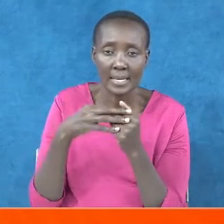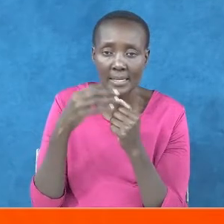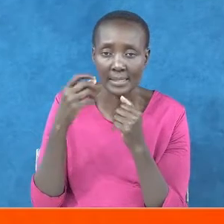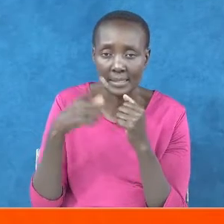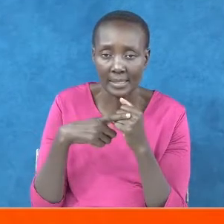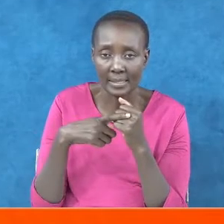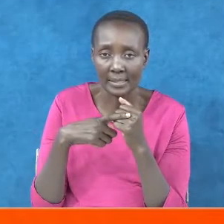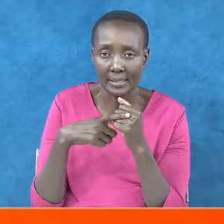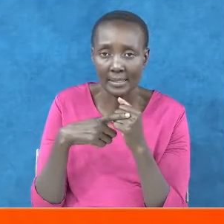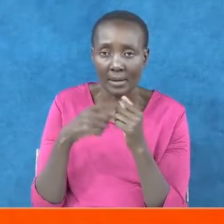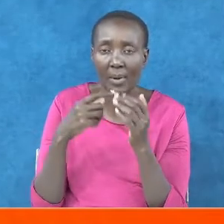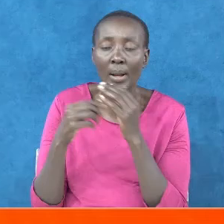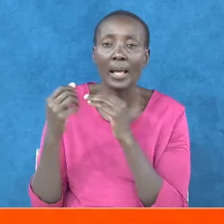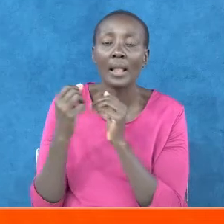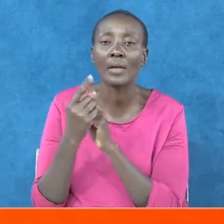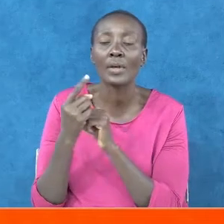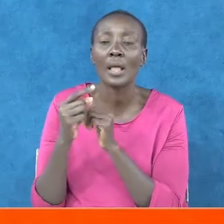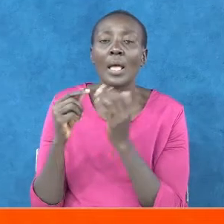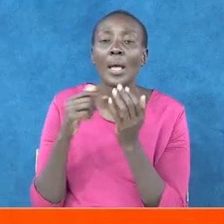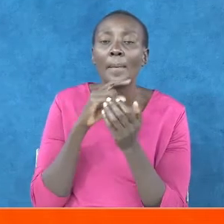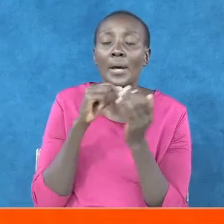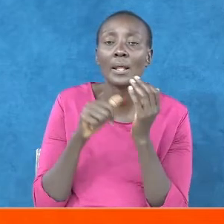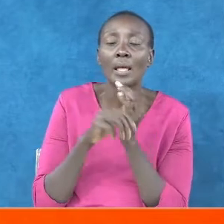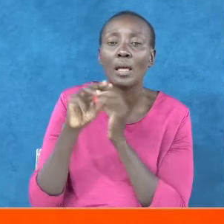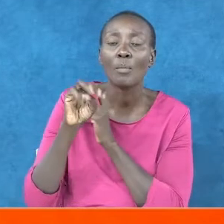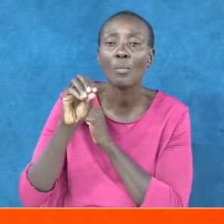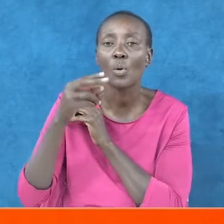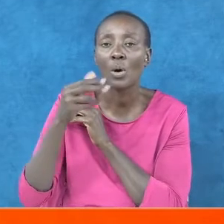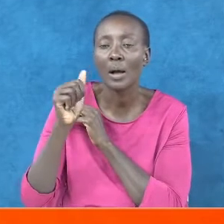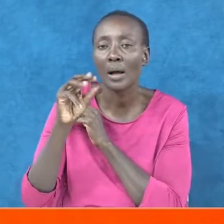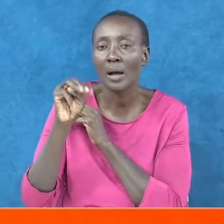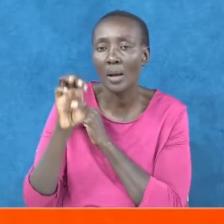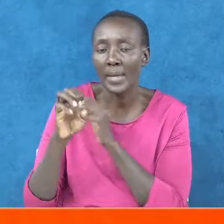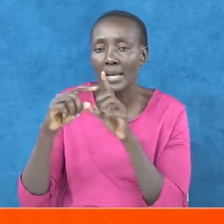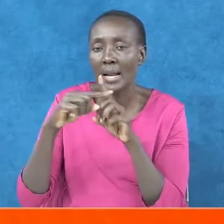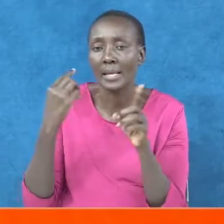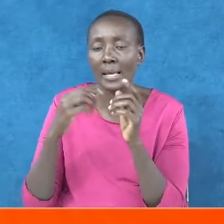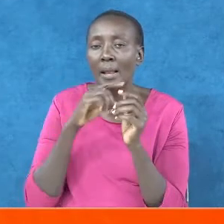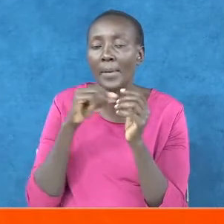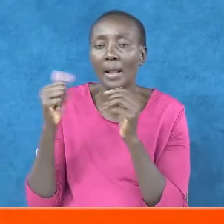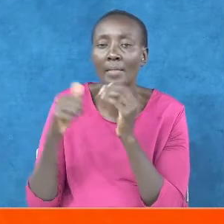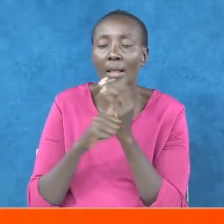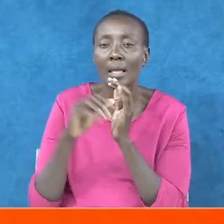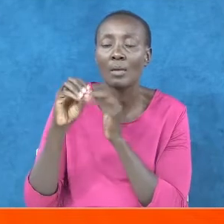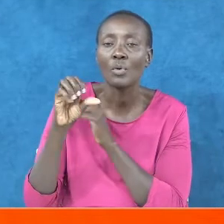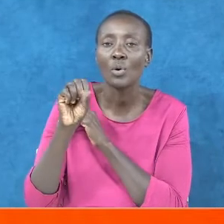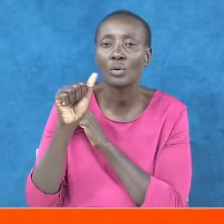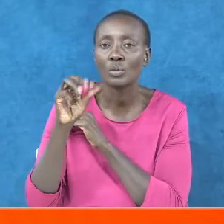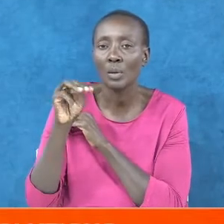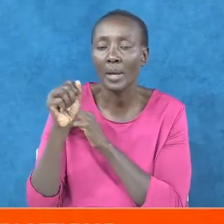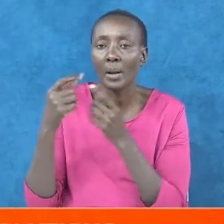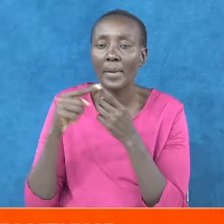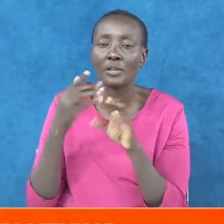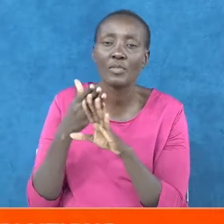where Mohammed Abdul Mohammed was charged with the murder of Osman Ali Abdi, and on the date of the hearing, the